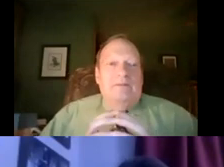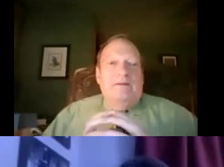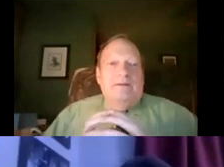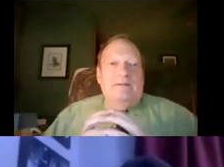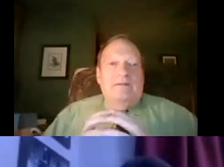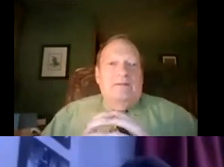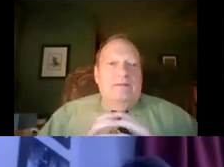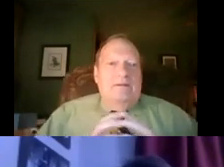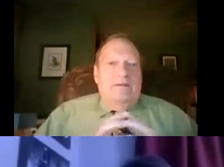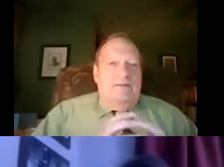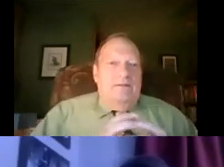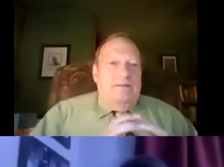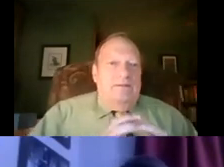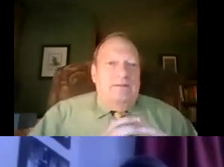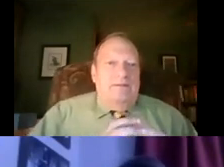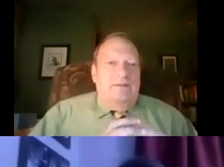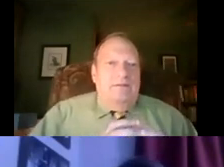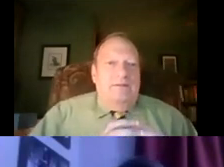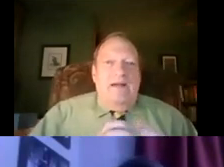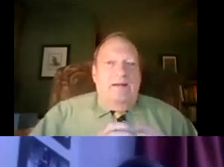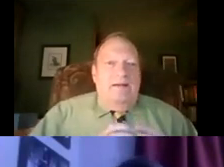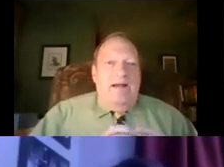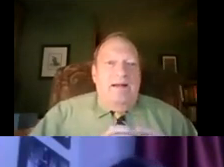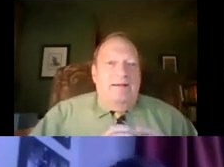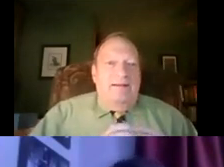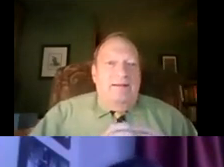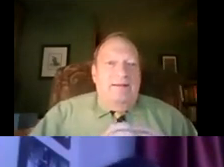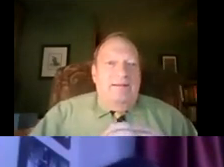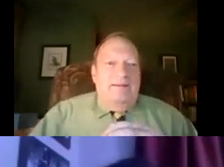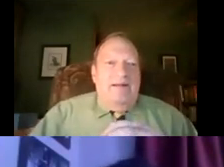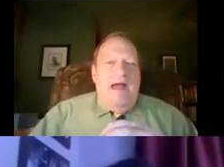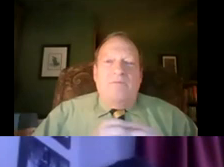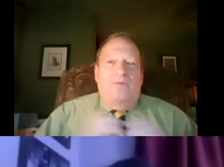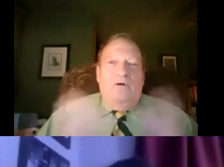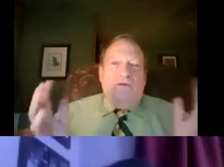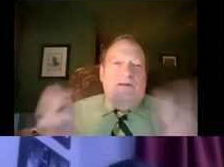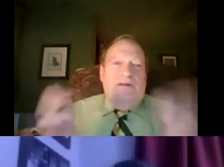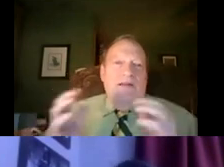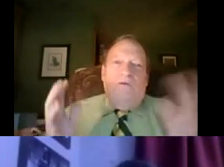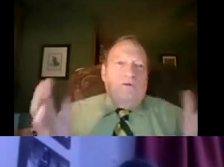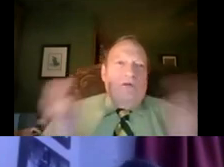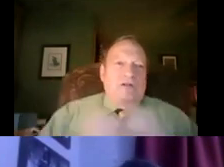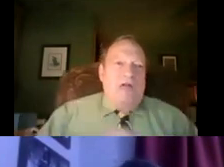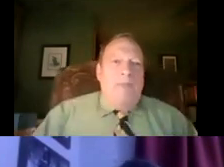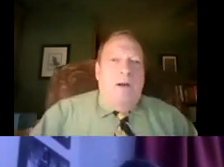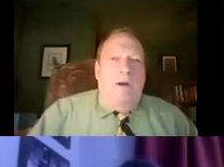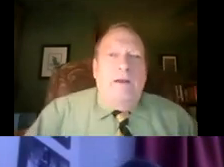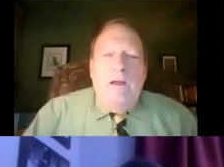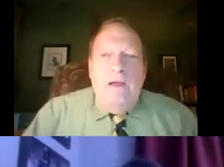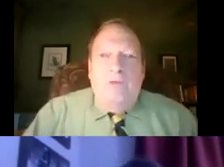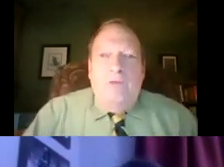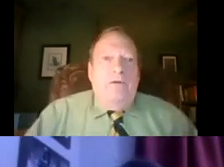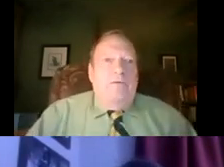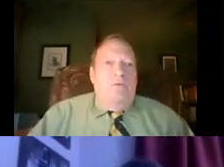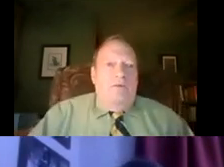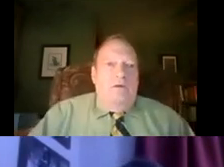It was big. It was much cooler to live in Stage, but I'd lived in La Chase. And the first exam period,